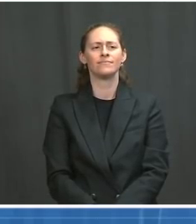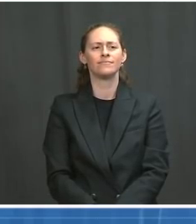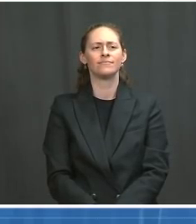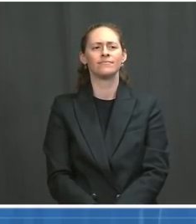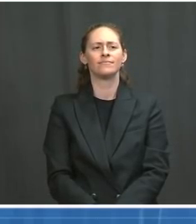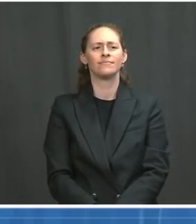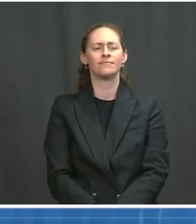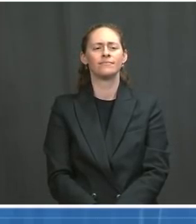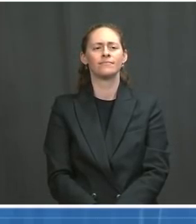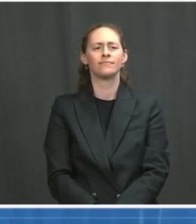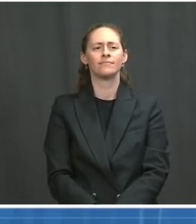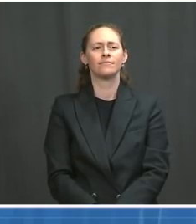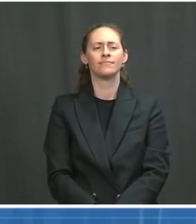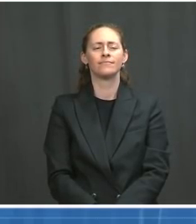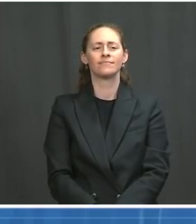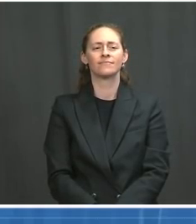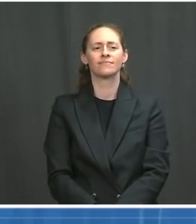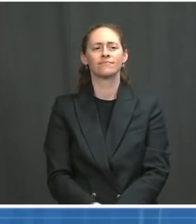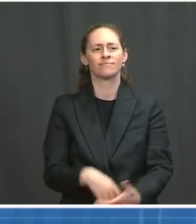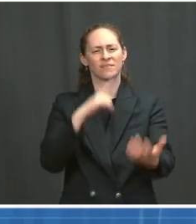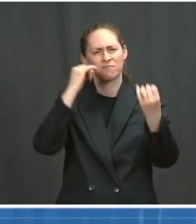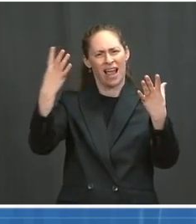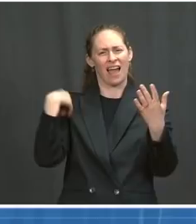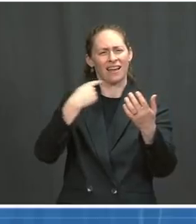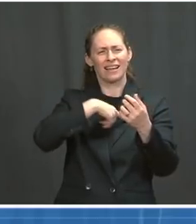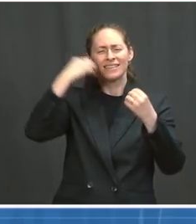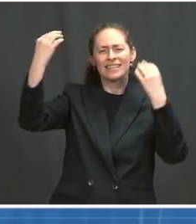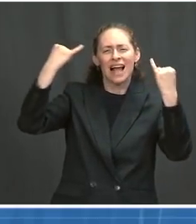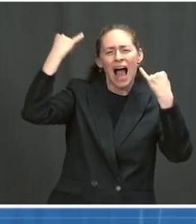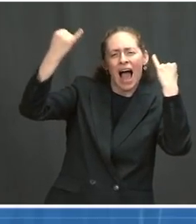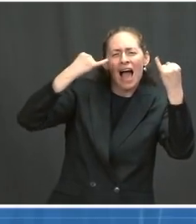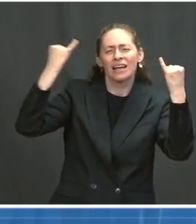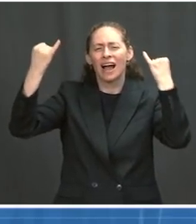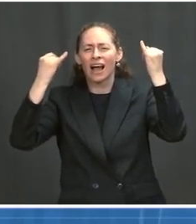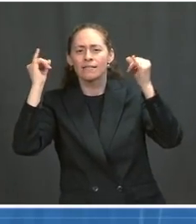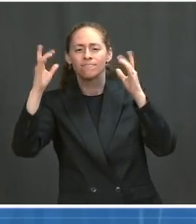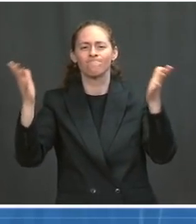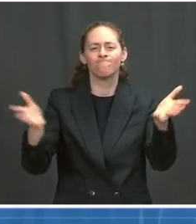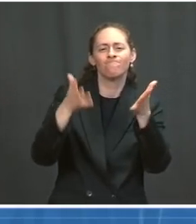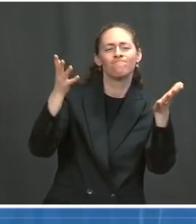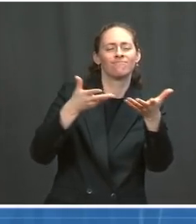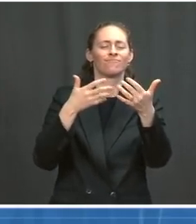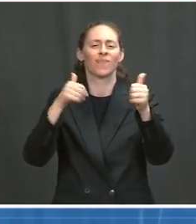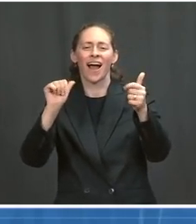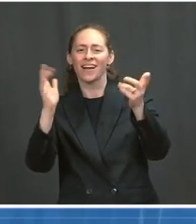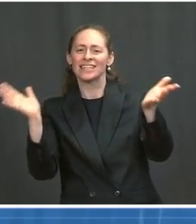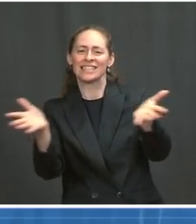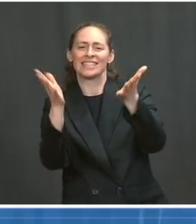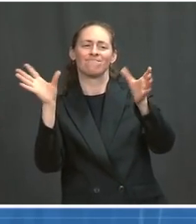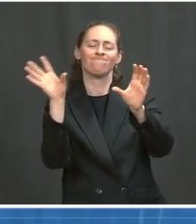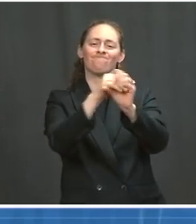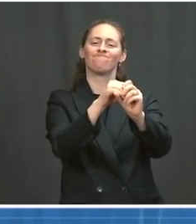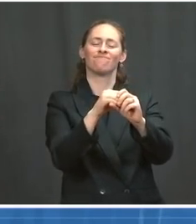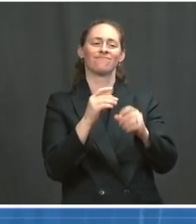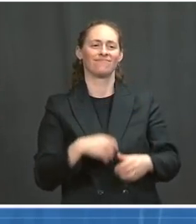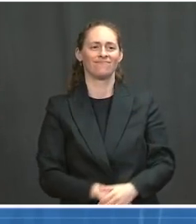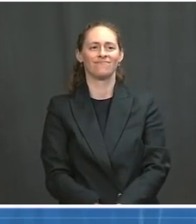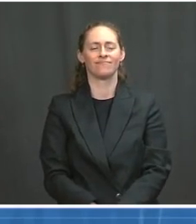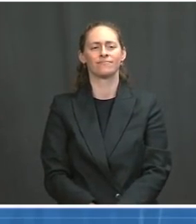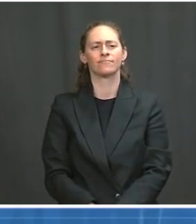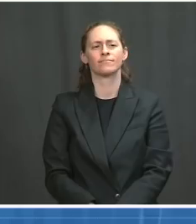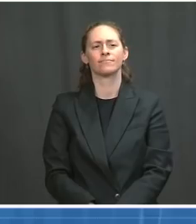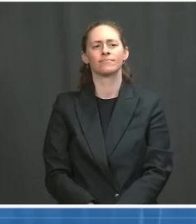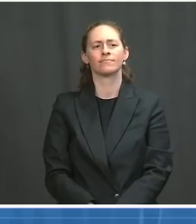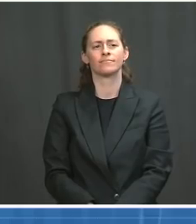vaccinations and get people vaccinated. Like in Alaska, where workers are delivering vaccine to deep sea fishermen using